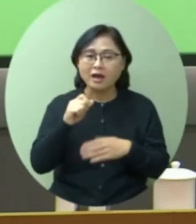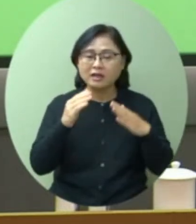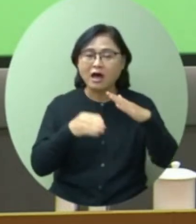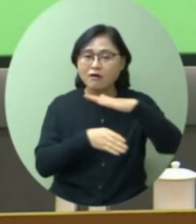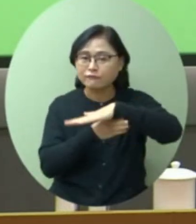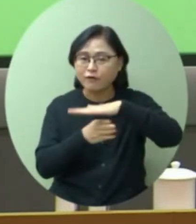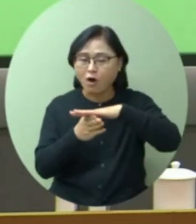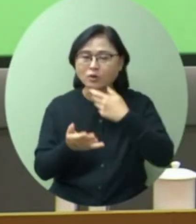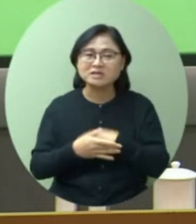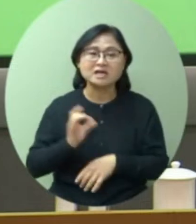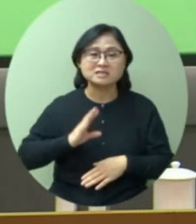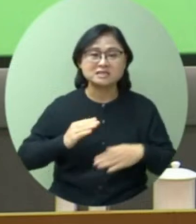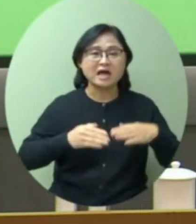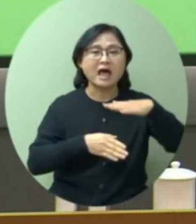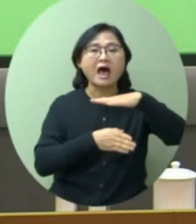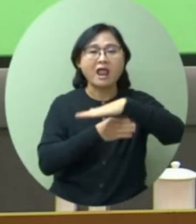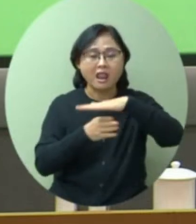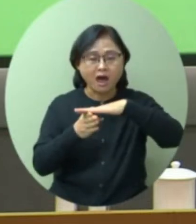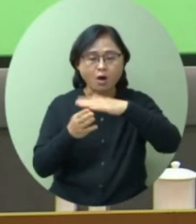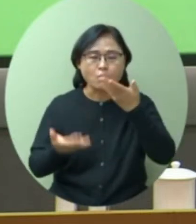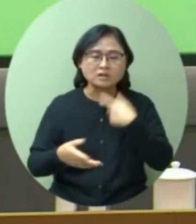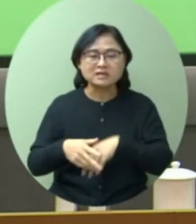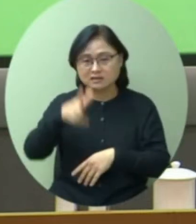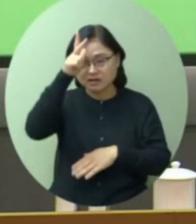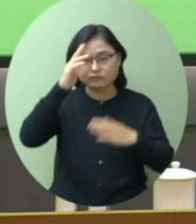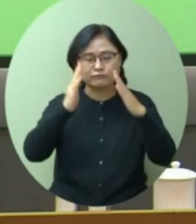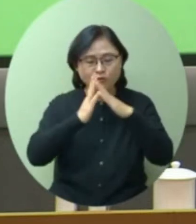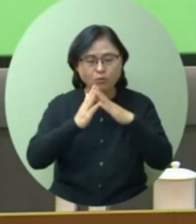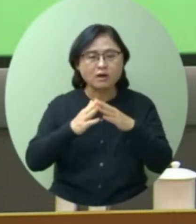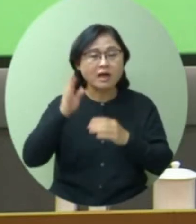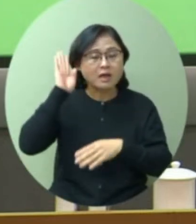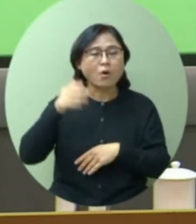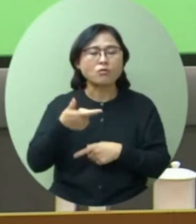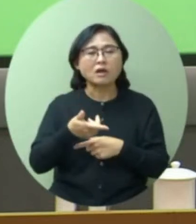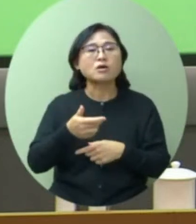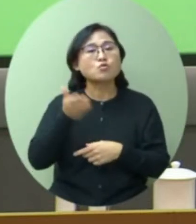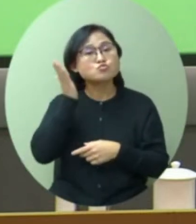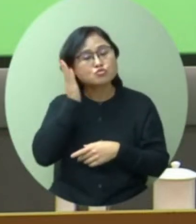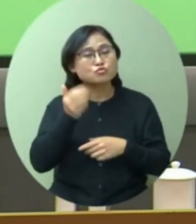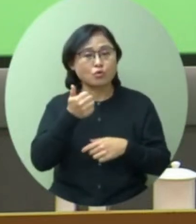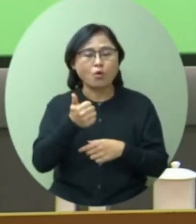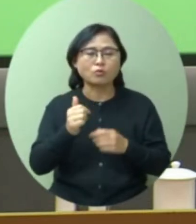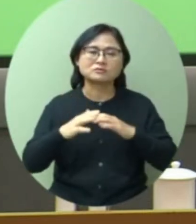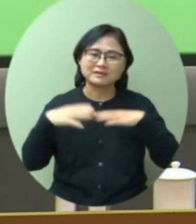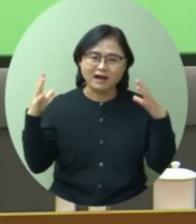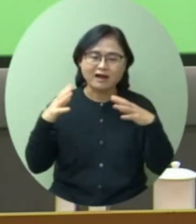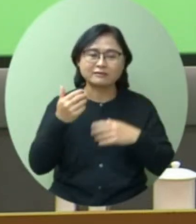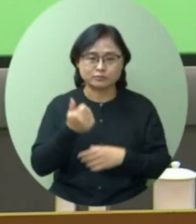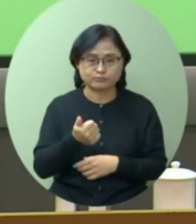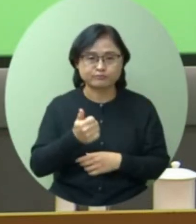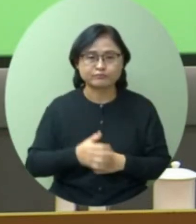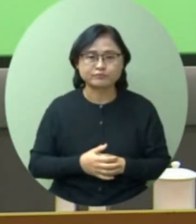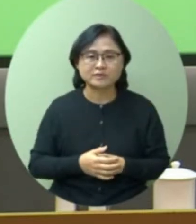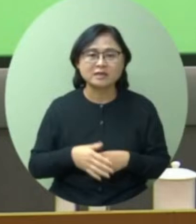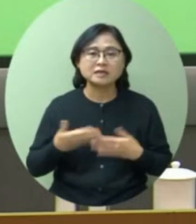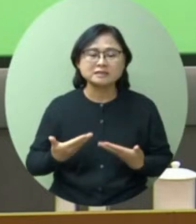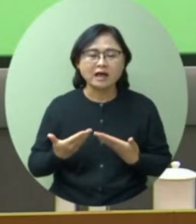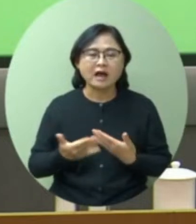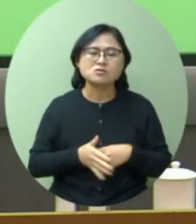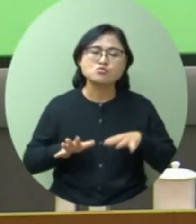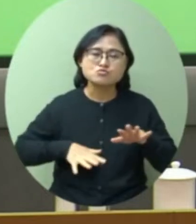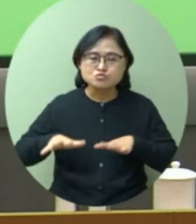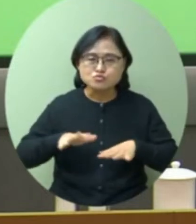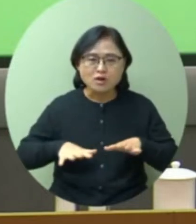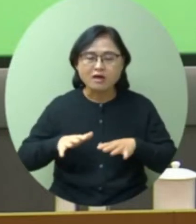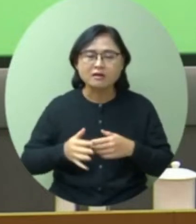For people living in all kinds of housing, we want you to live in a better, bigger place. But let's